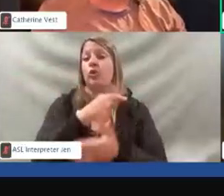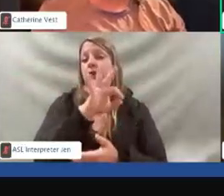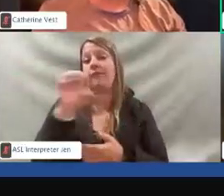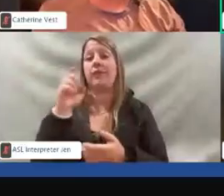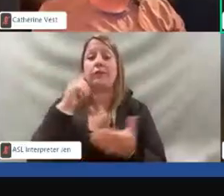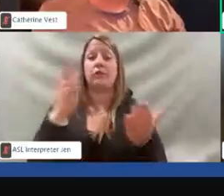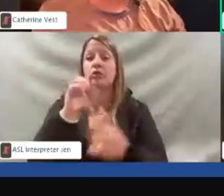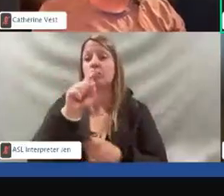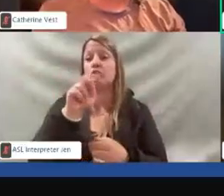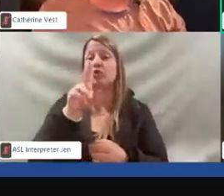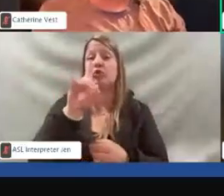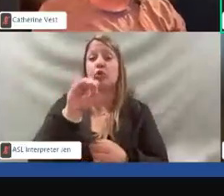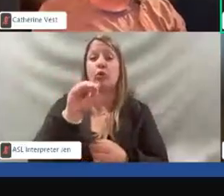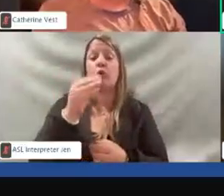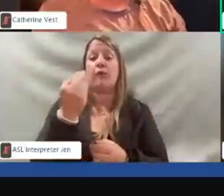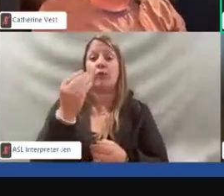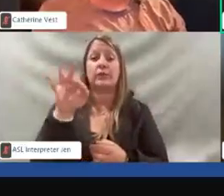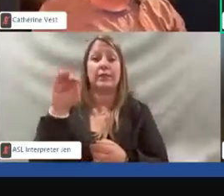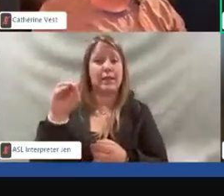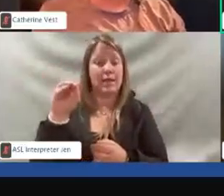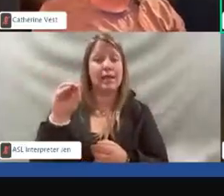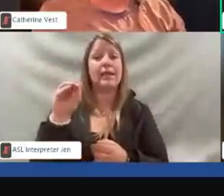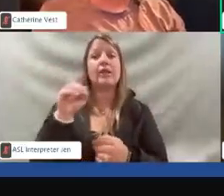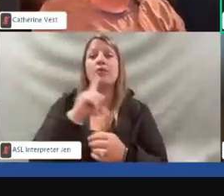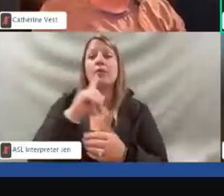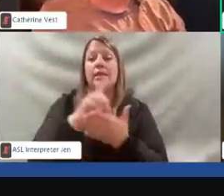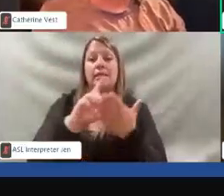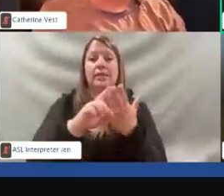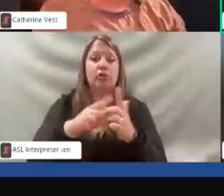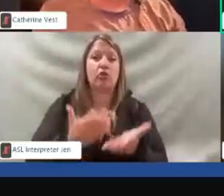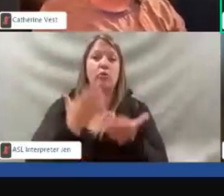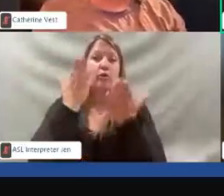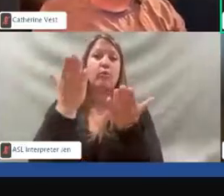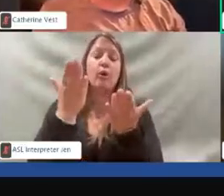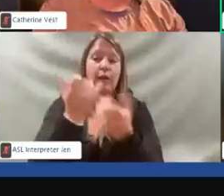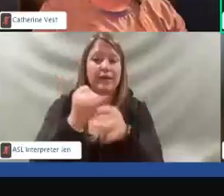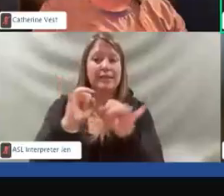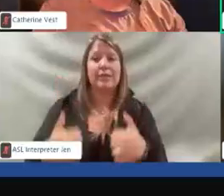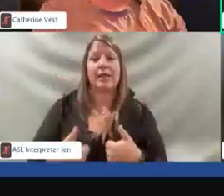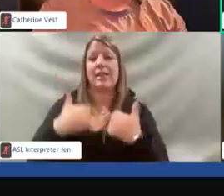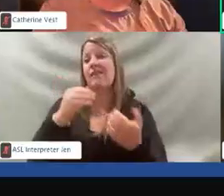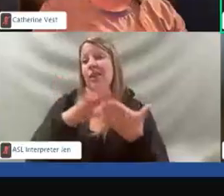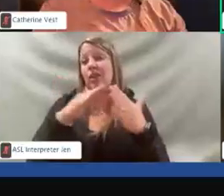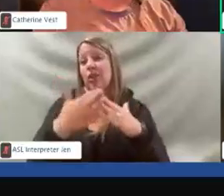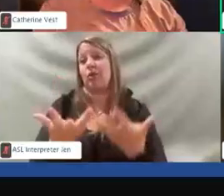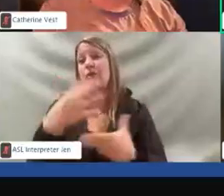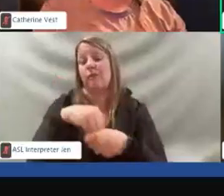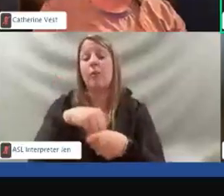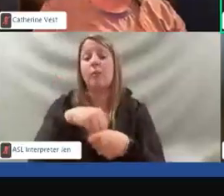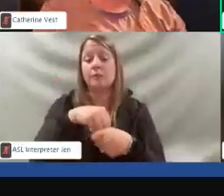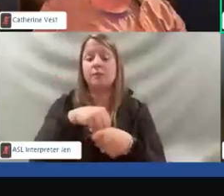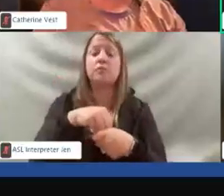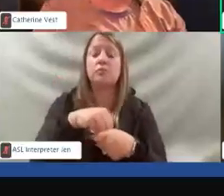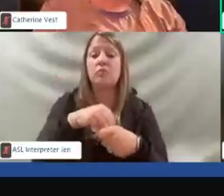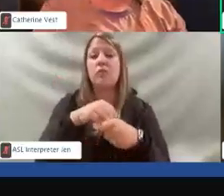Studio 1490, in January. It is designed to promote independent living and community participation